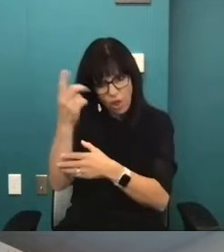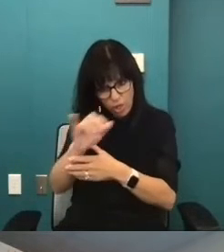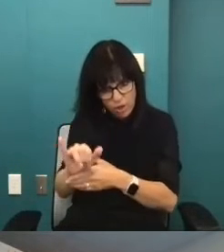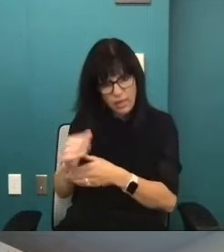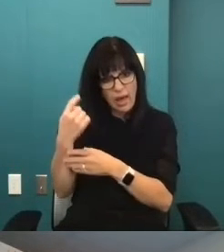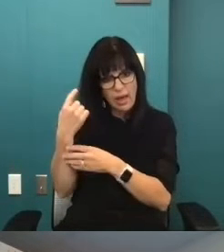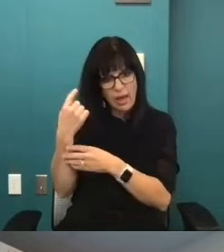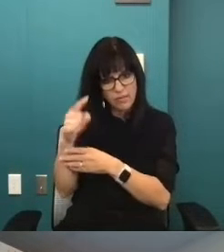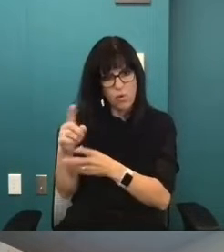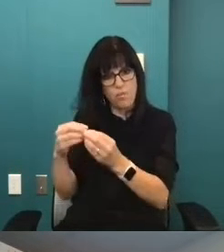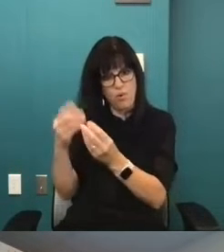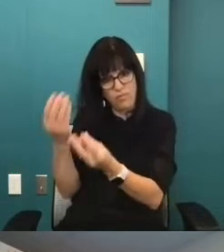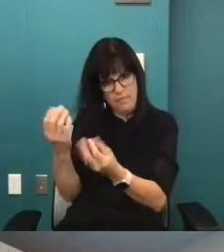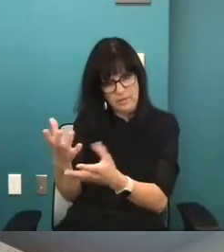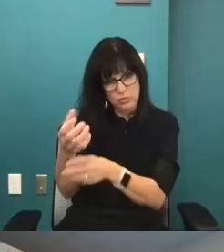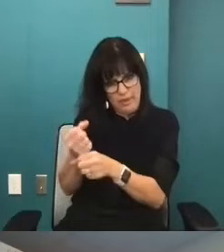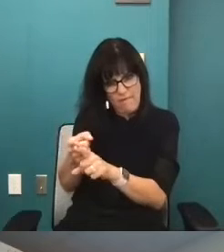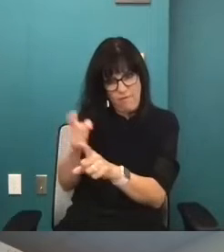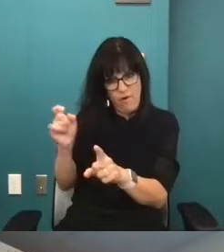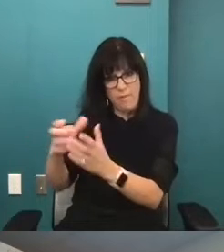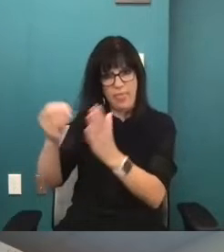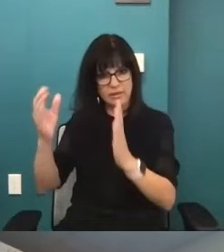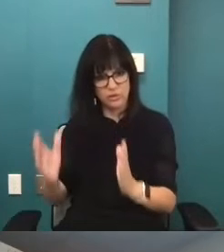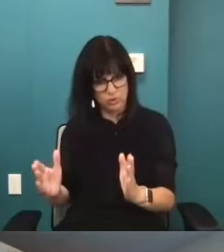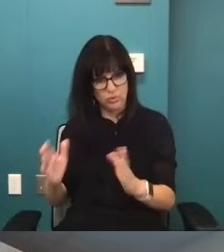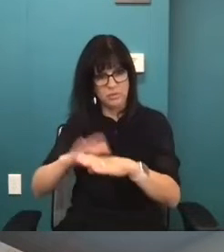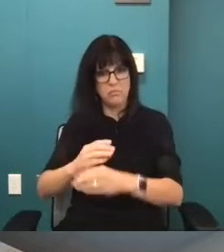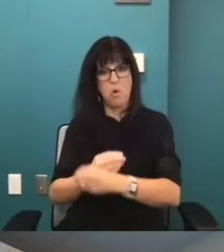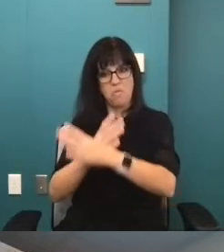for more information from the student over the internet.